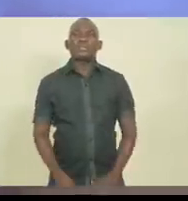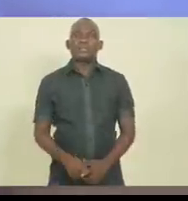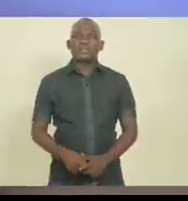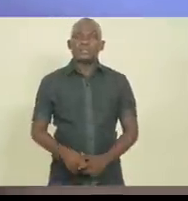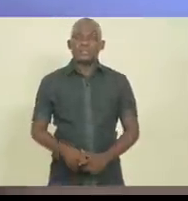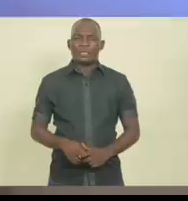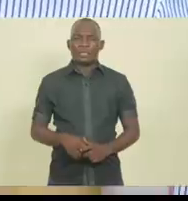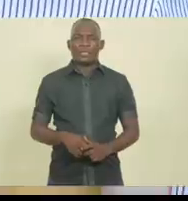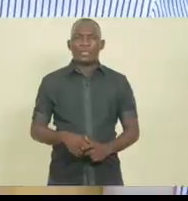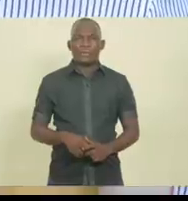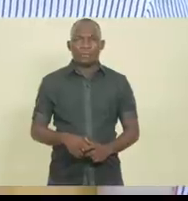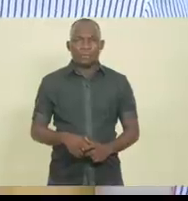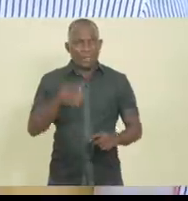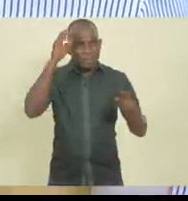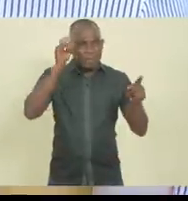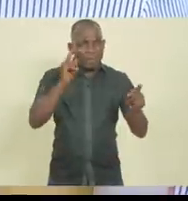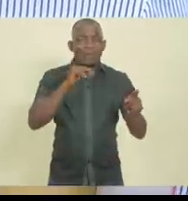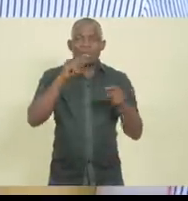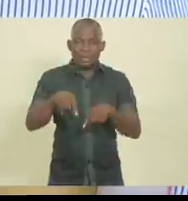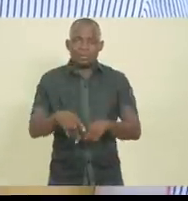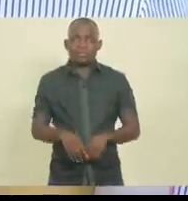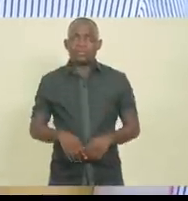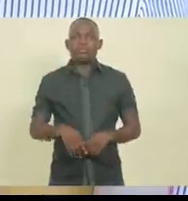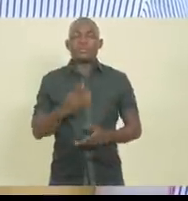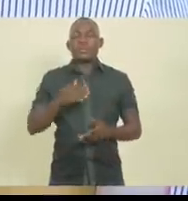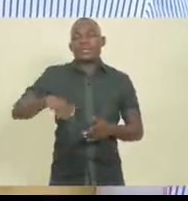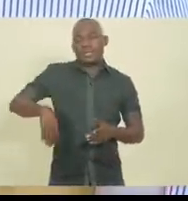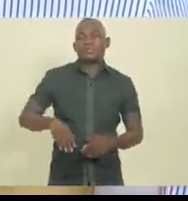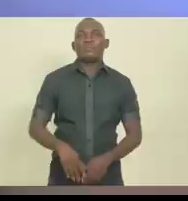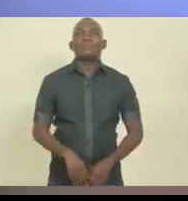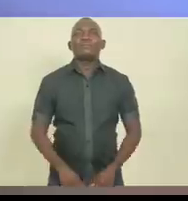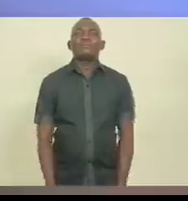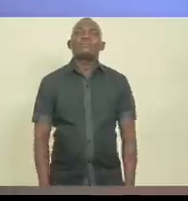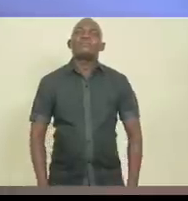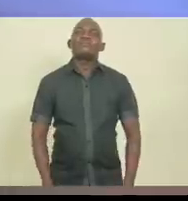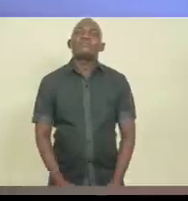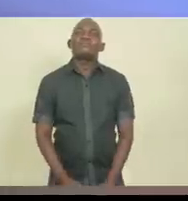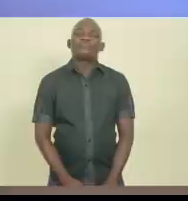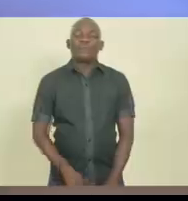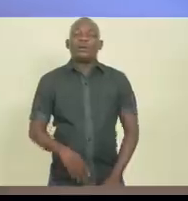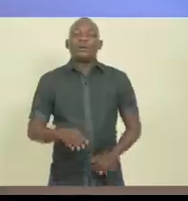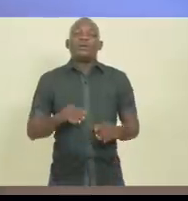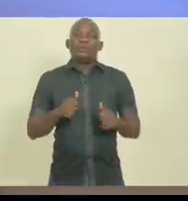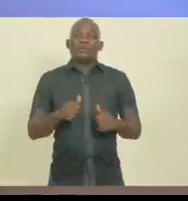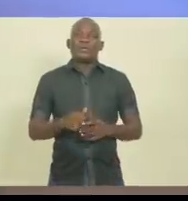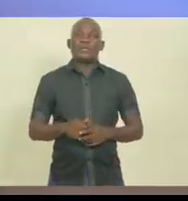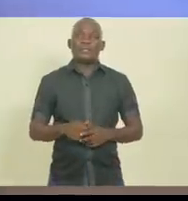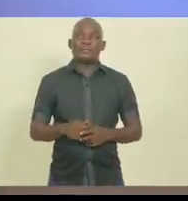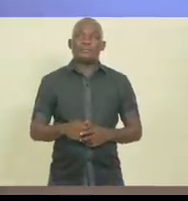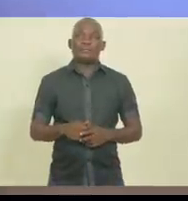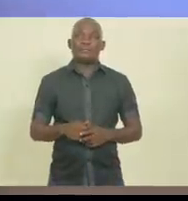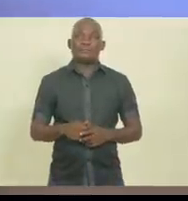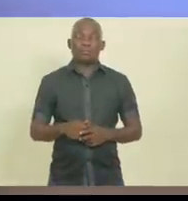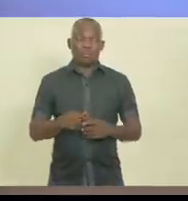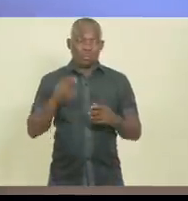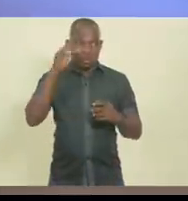Where's Twicey? She's not in yet. She worked late last night. Okay, let her come and see me when she